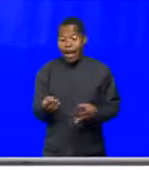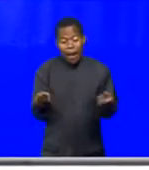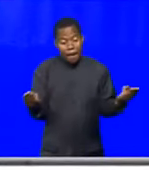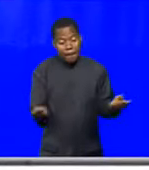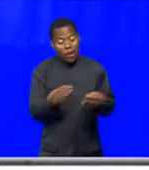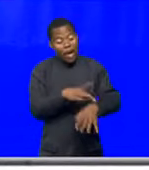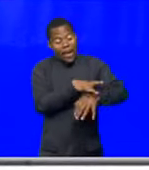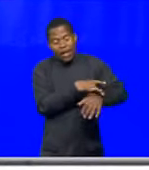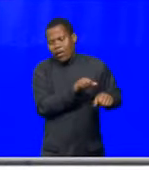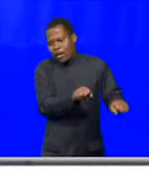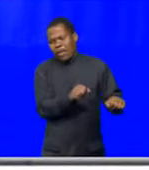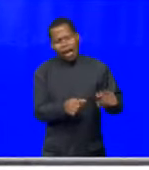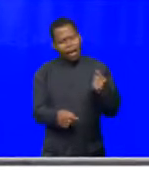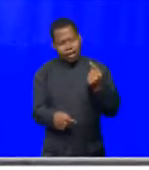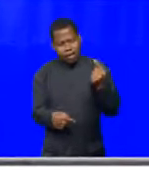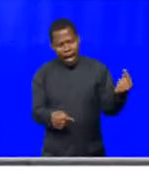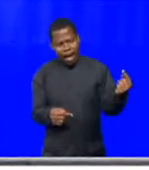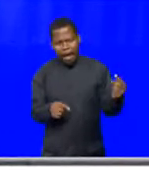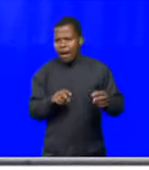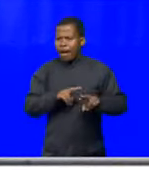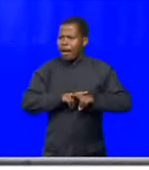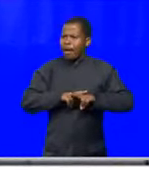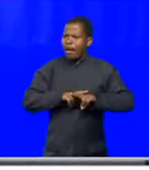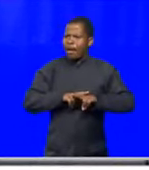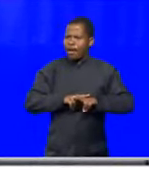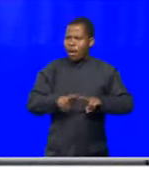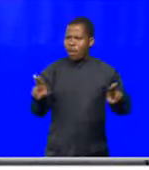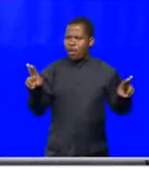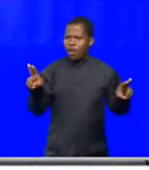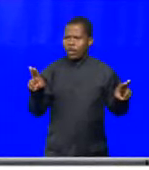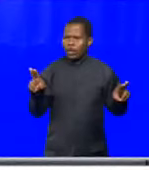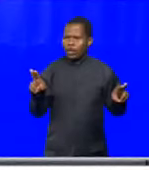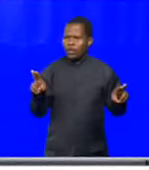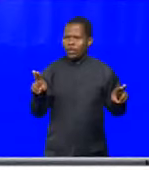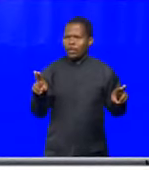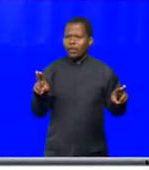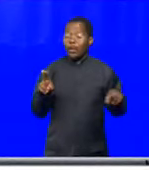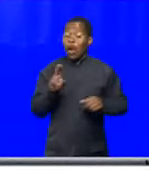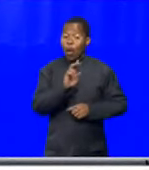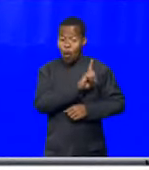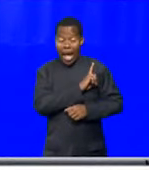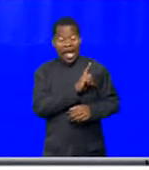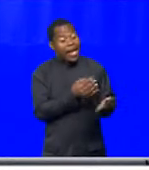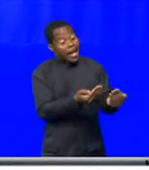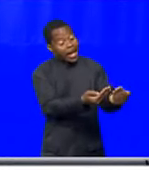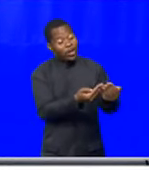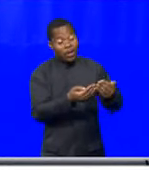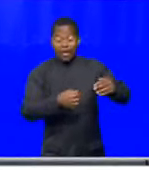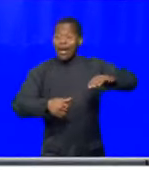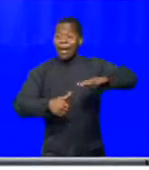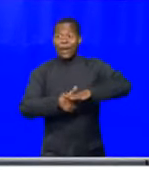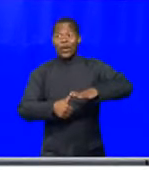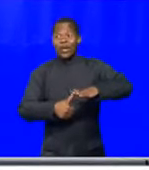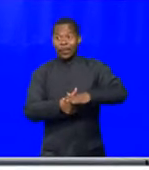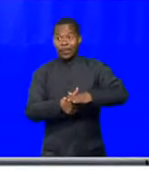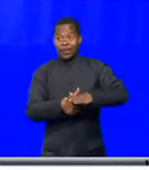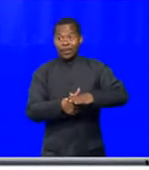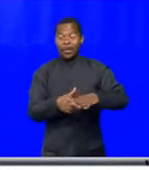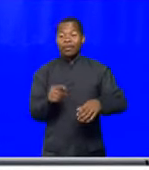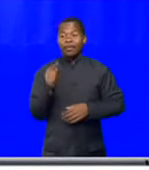because education is a long-term process towards success. The mission has